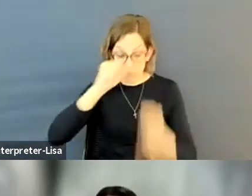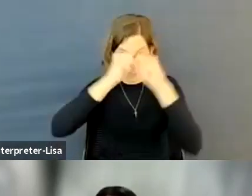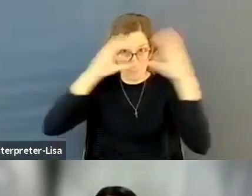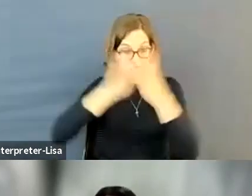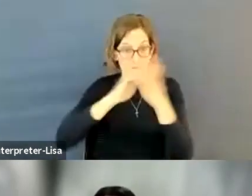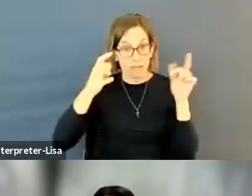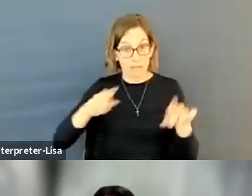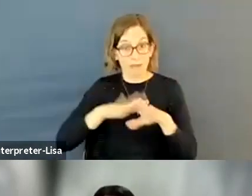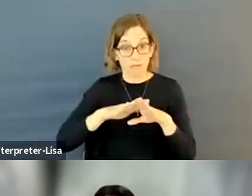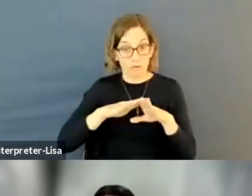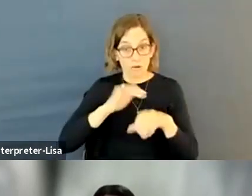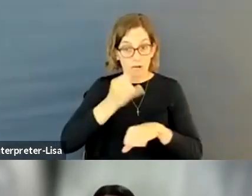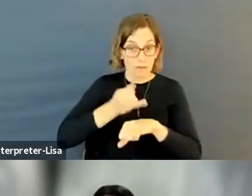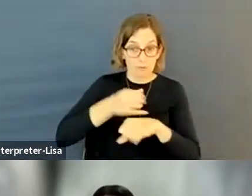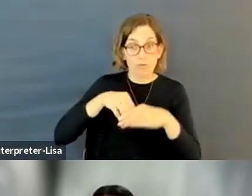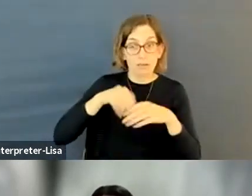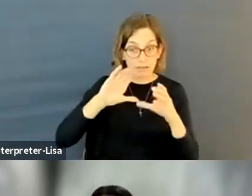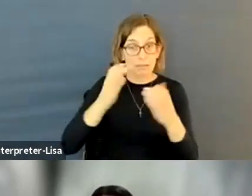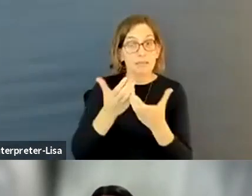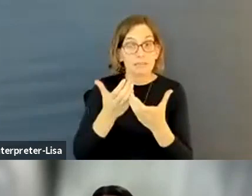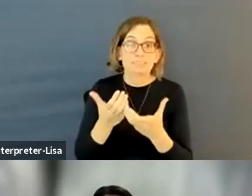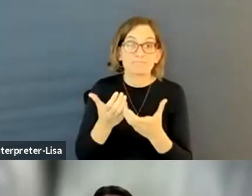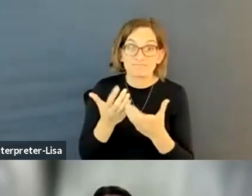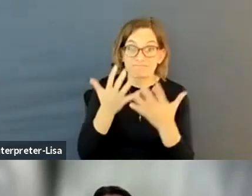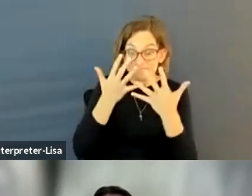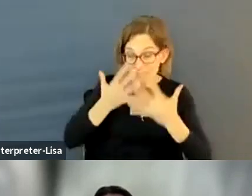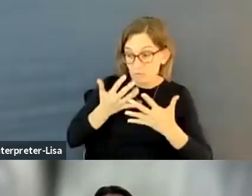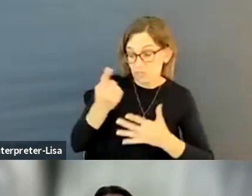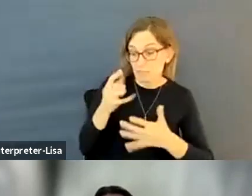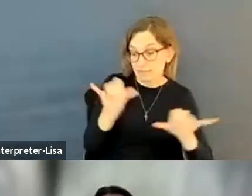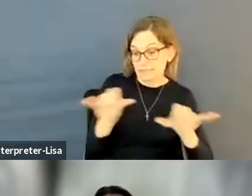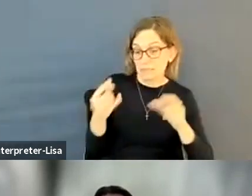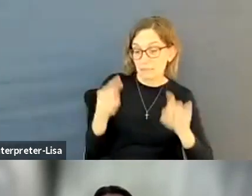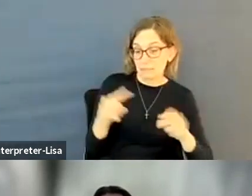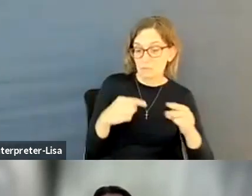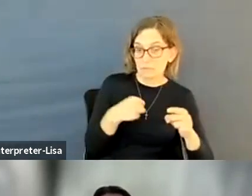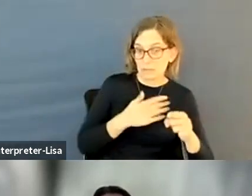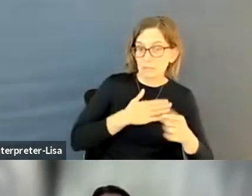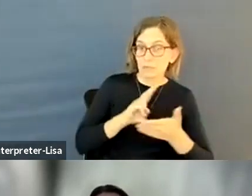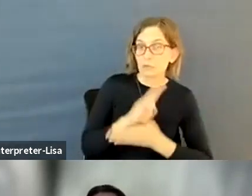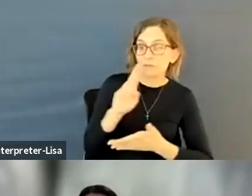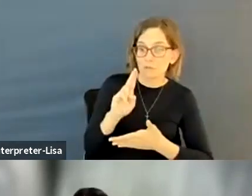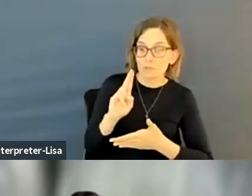campus or even in a class. Unfortunately, something similar happened to me at my university